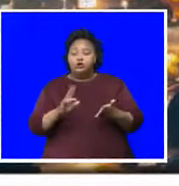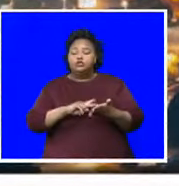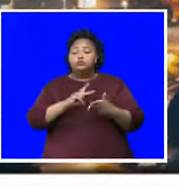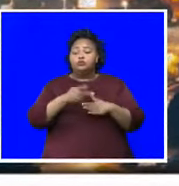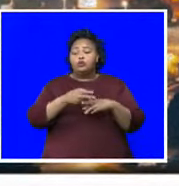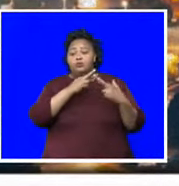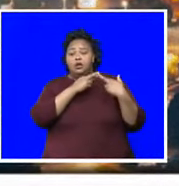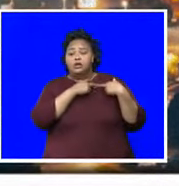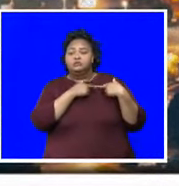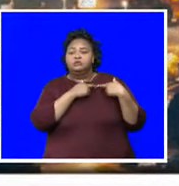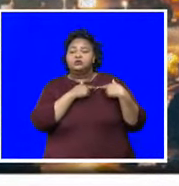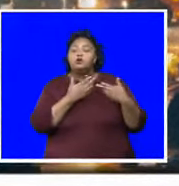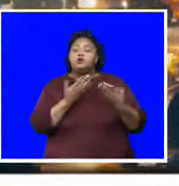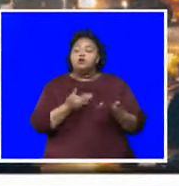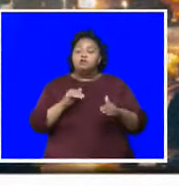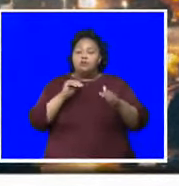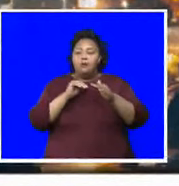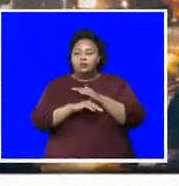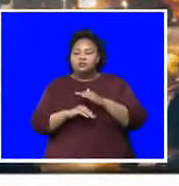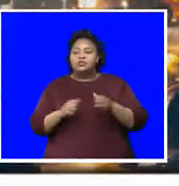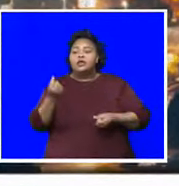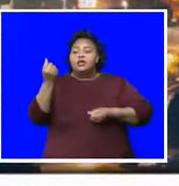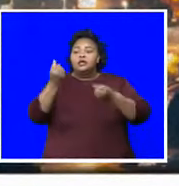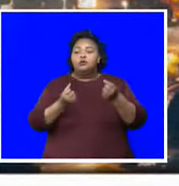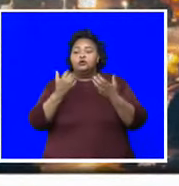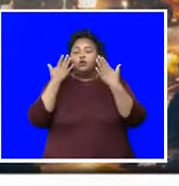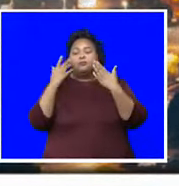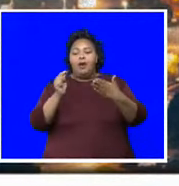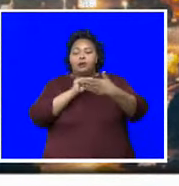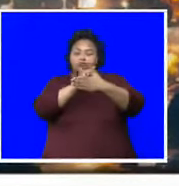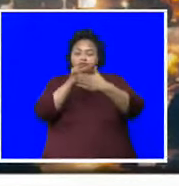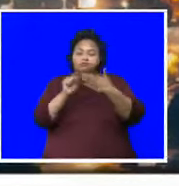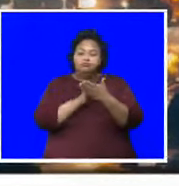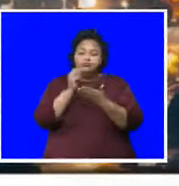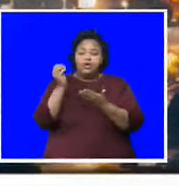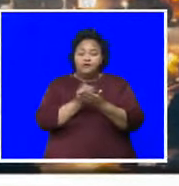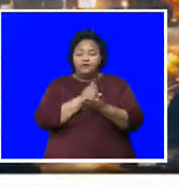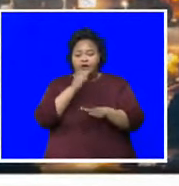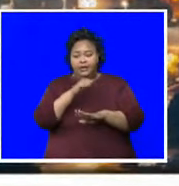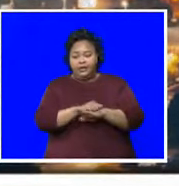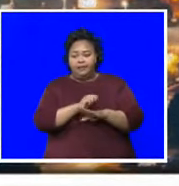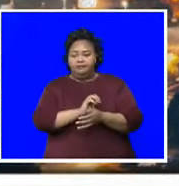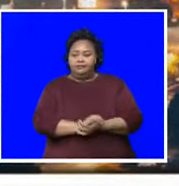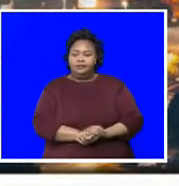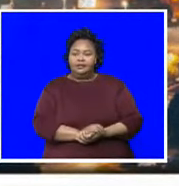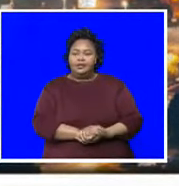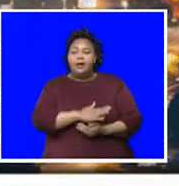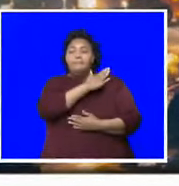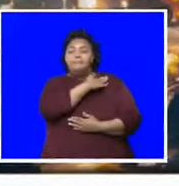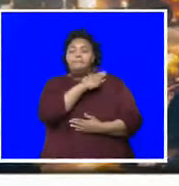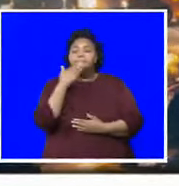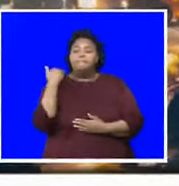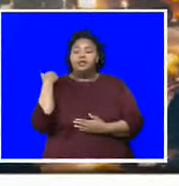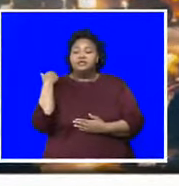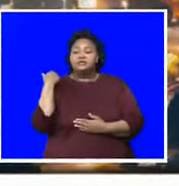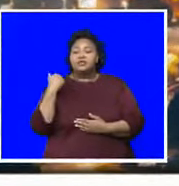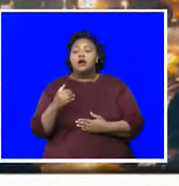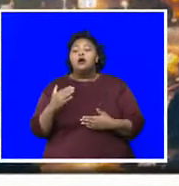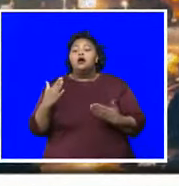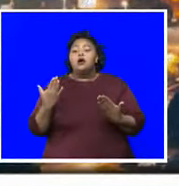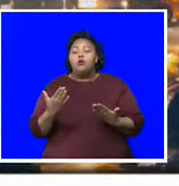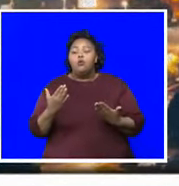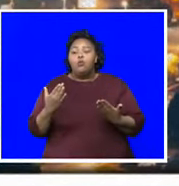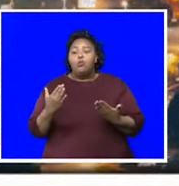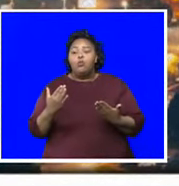motor vehicle license disc collection and distribution through the Eswatini Post and Telecommunications. Now, speaking during the launch at Isibana Hotel